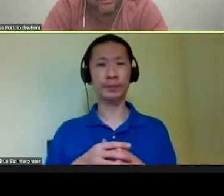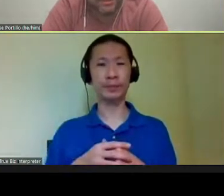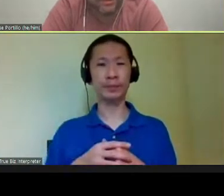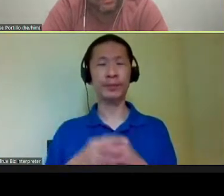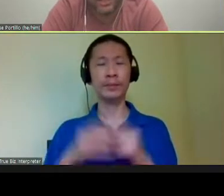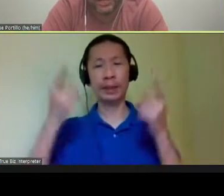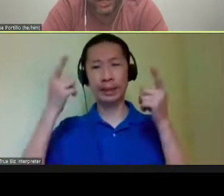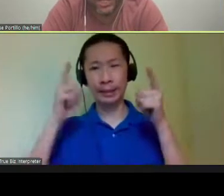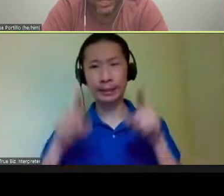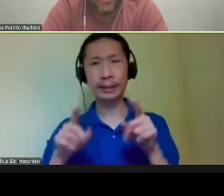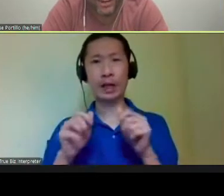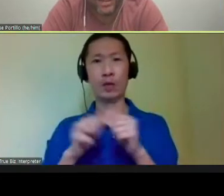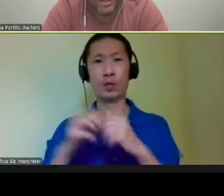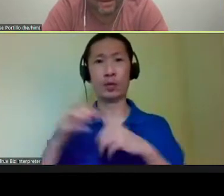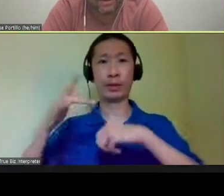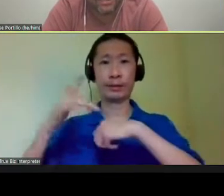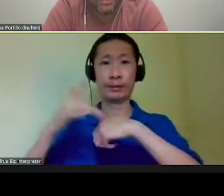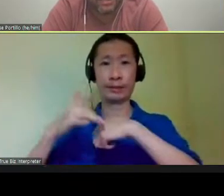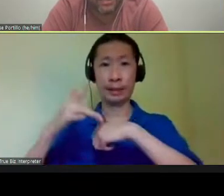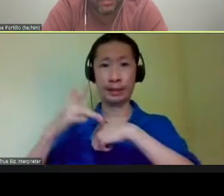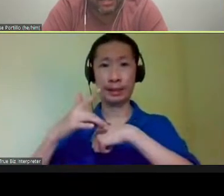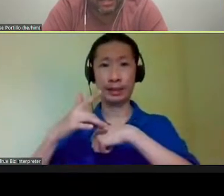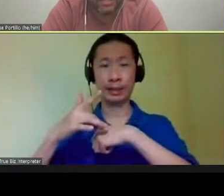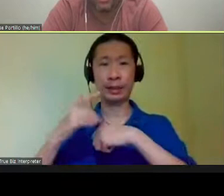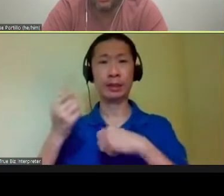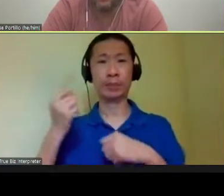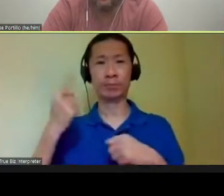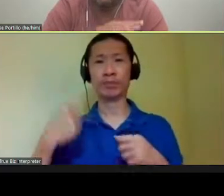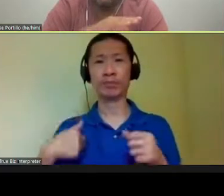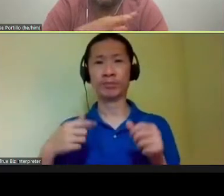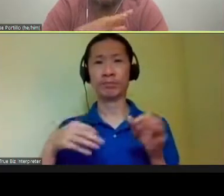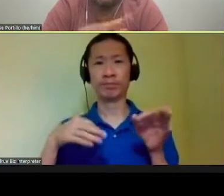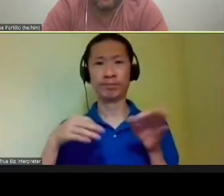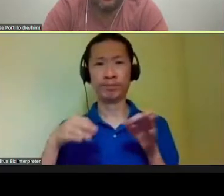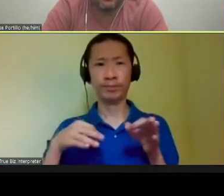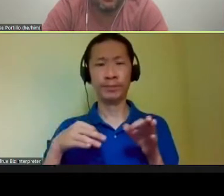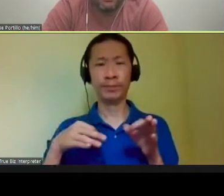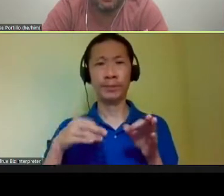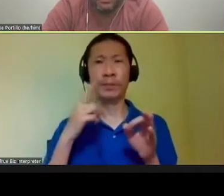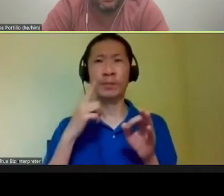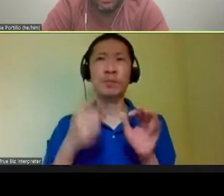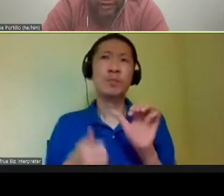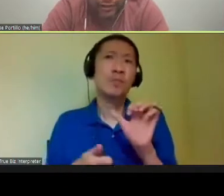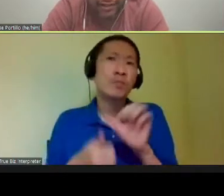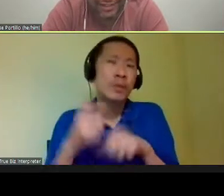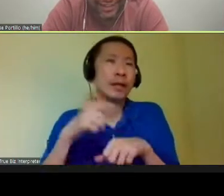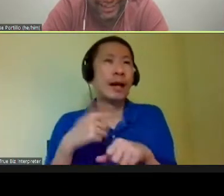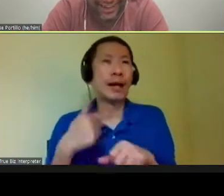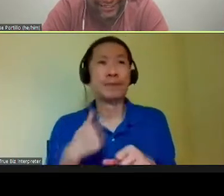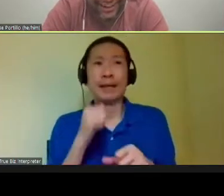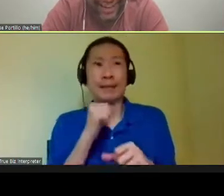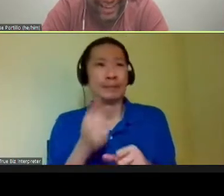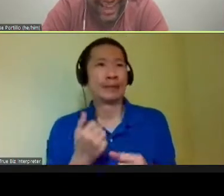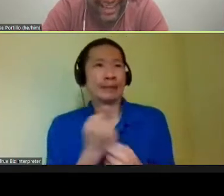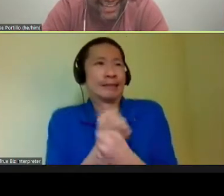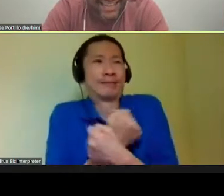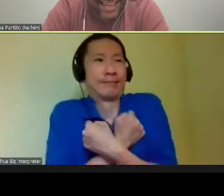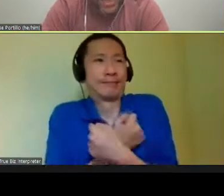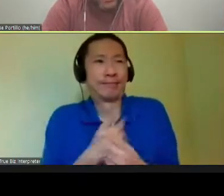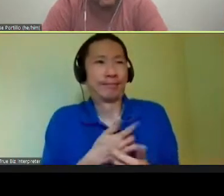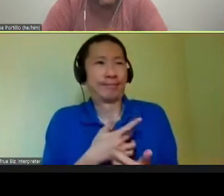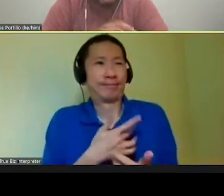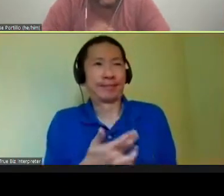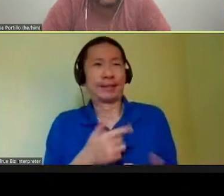consent in terms of touching, right? And I will say, like, for the most part, I'm not a hugger, right? And